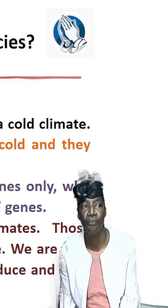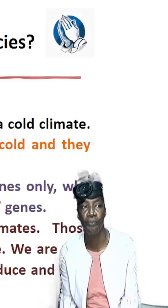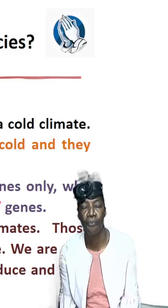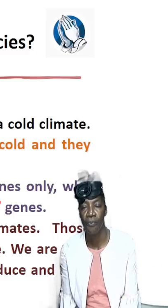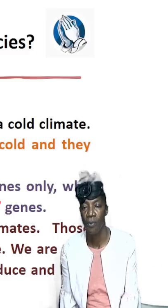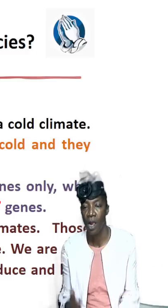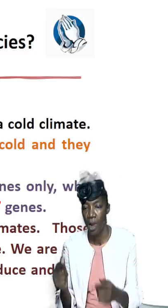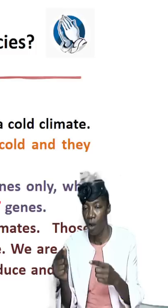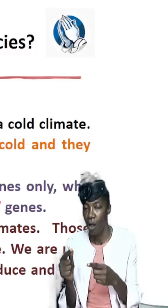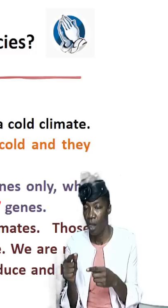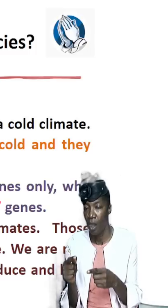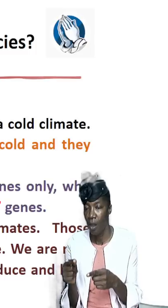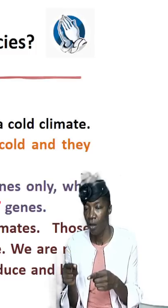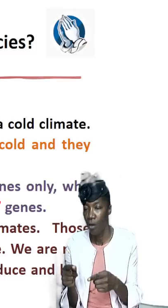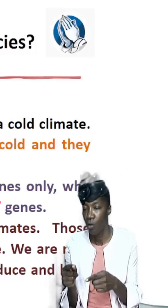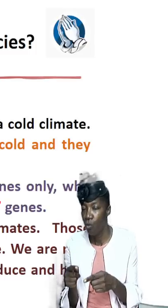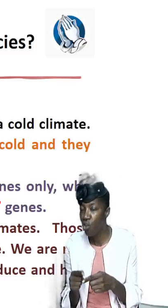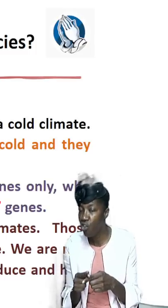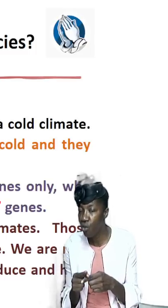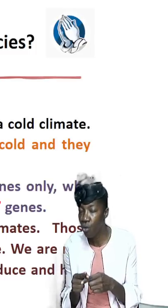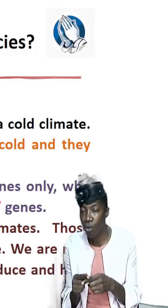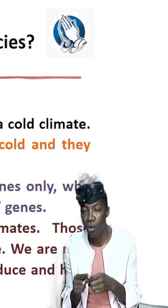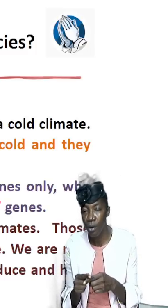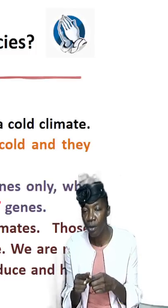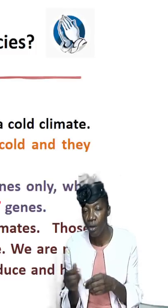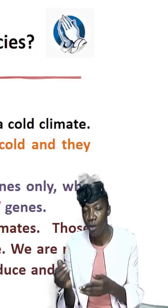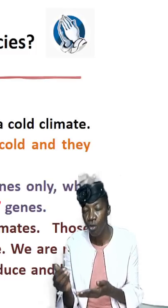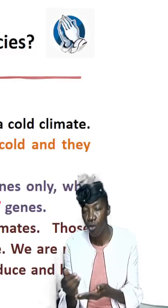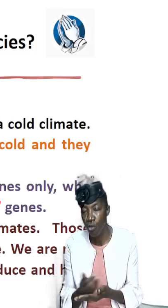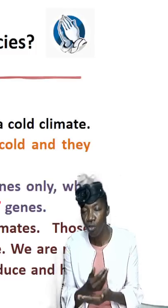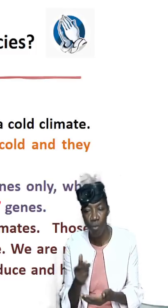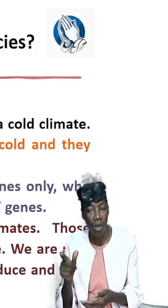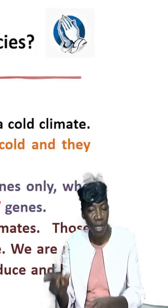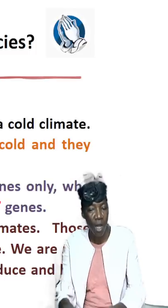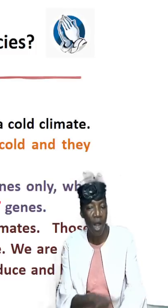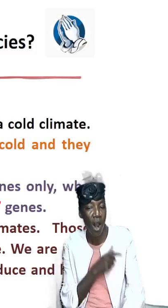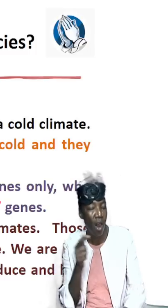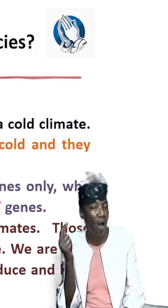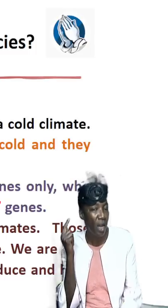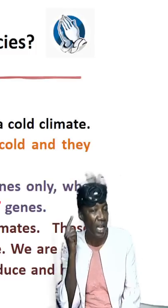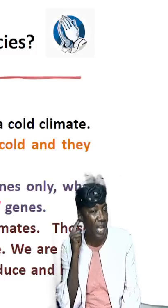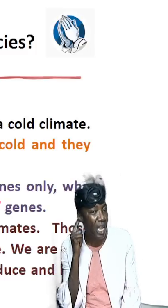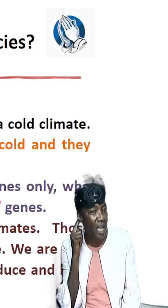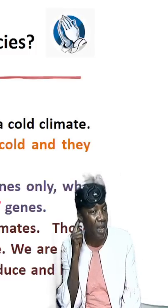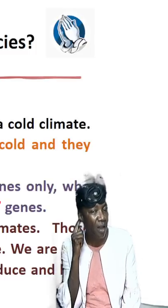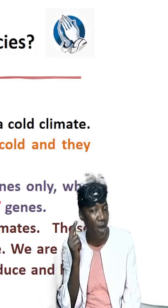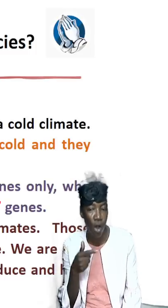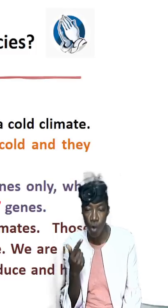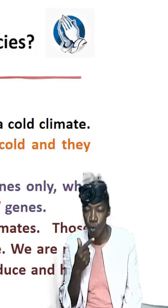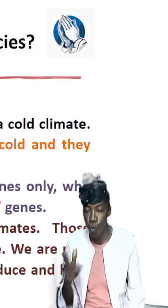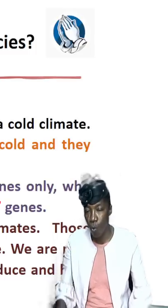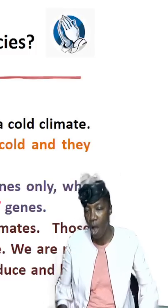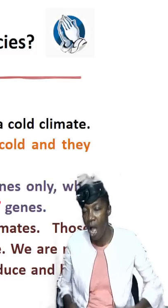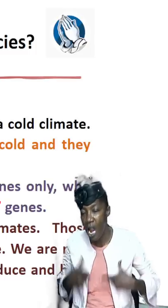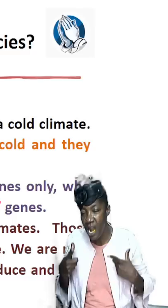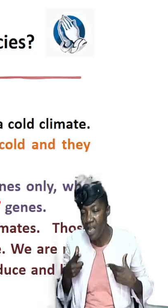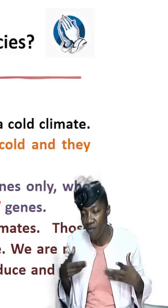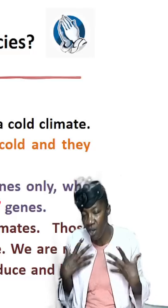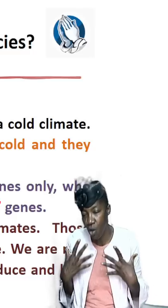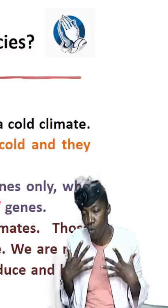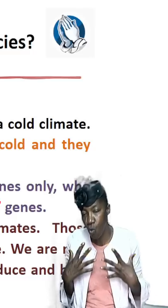of them with long hair, they're all going to the cold place. But guess who going to survive in the cold